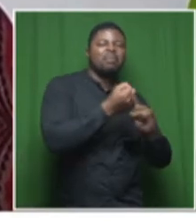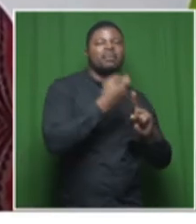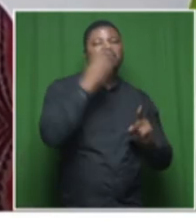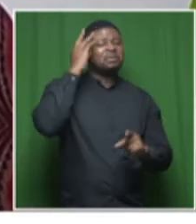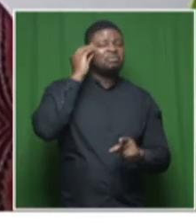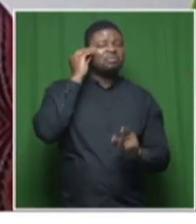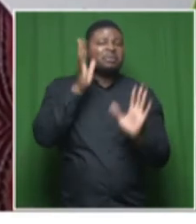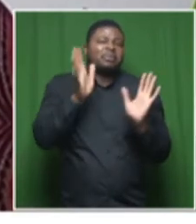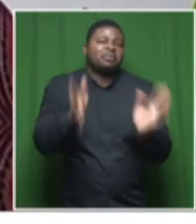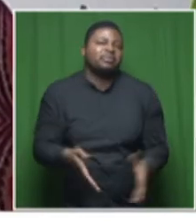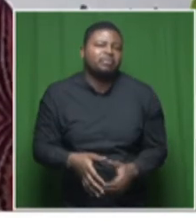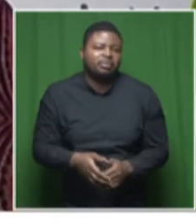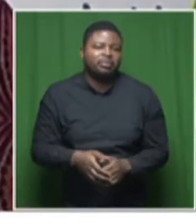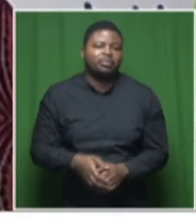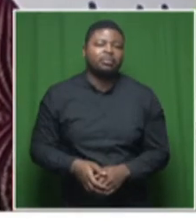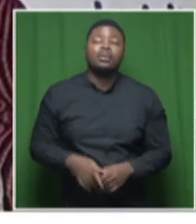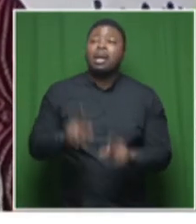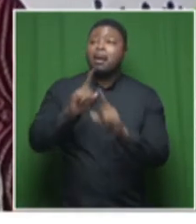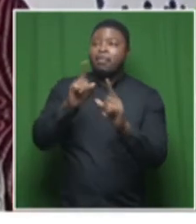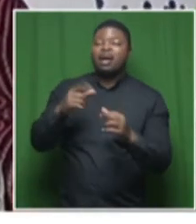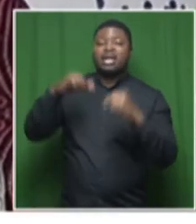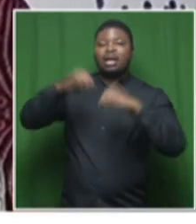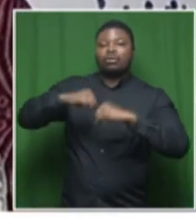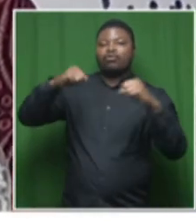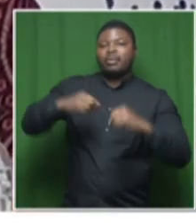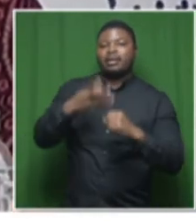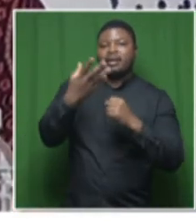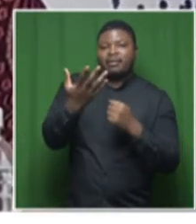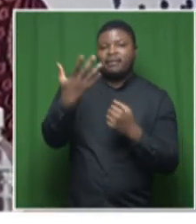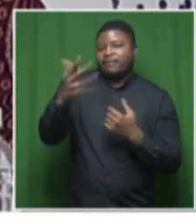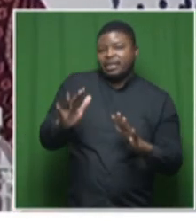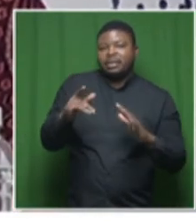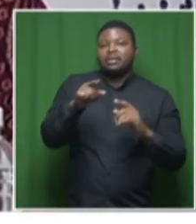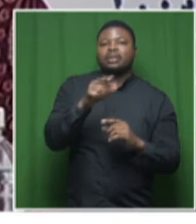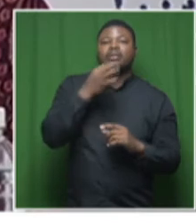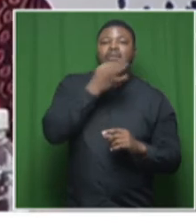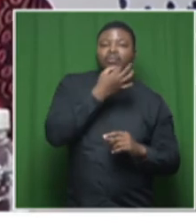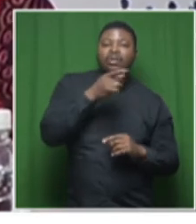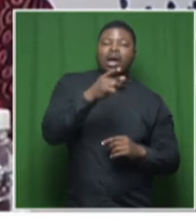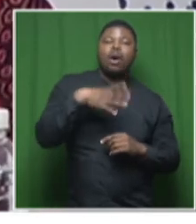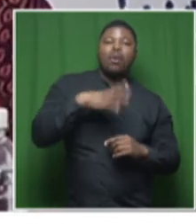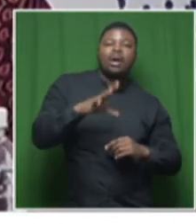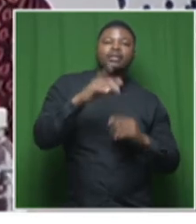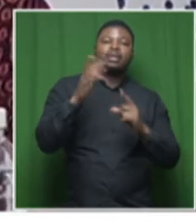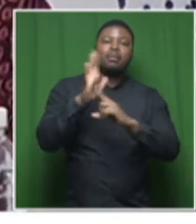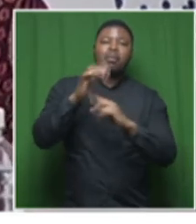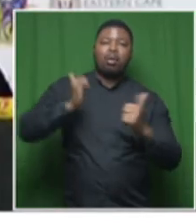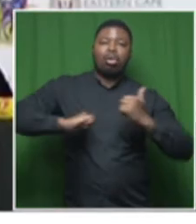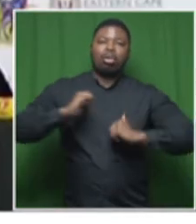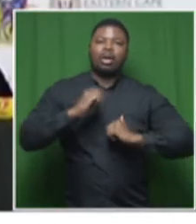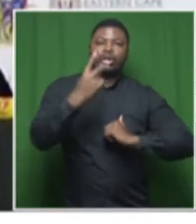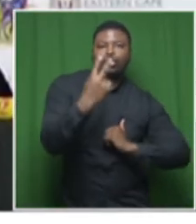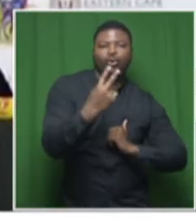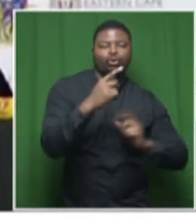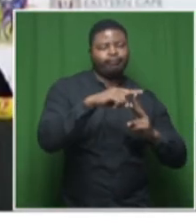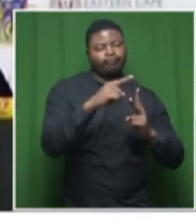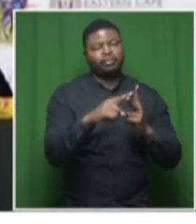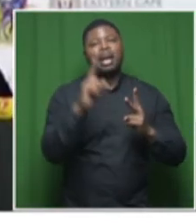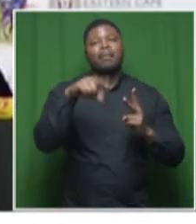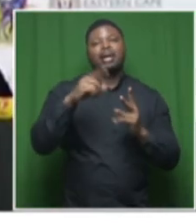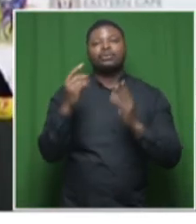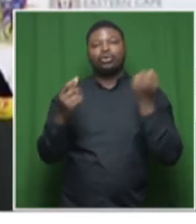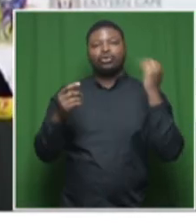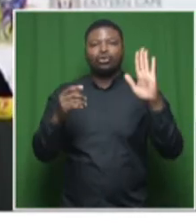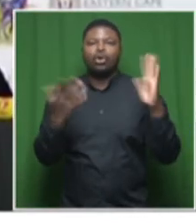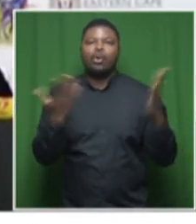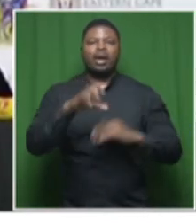also reached for two series to be produced to air on SABC platforms. The SABC's